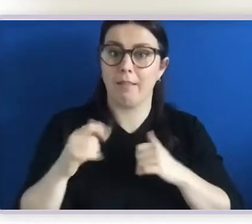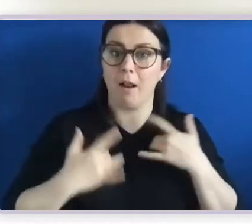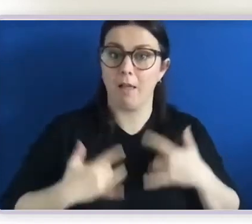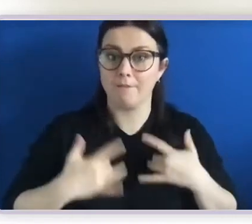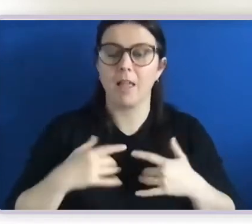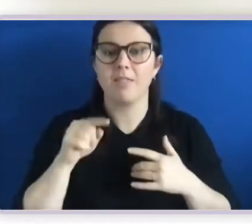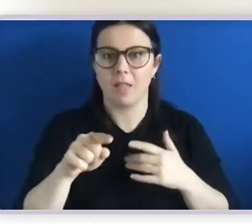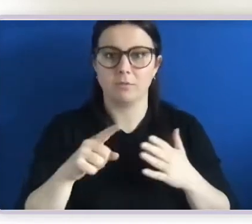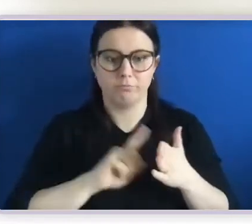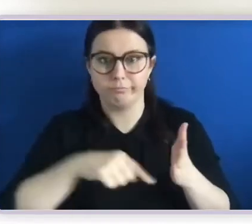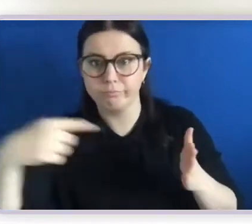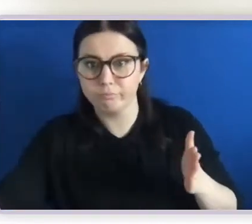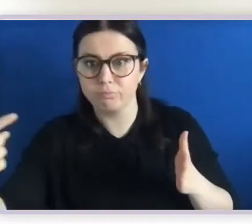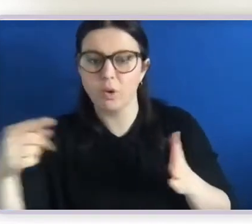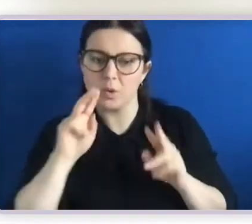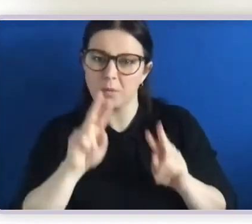or can be expected to be permanent,